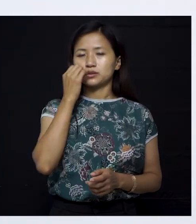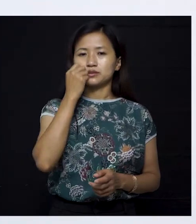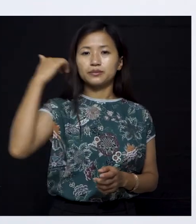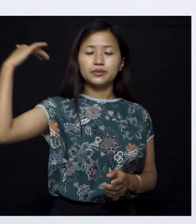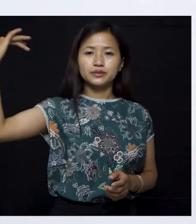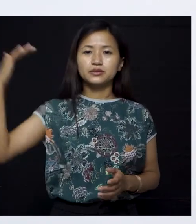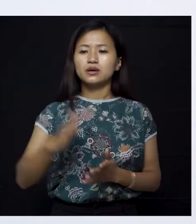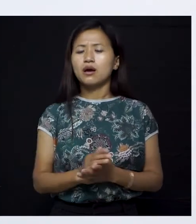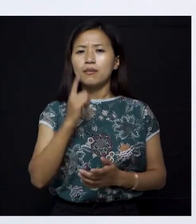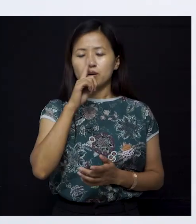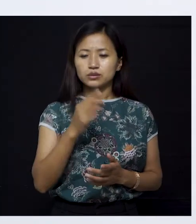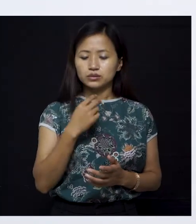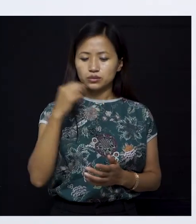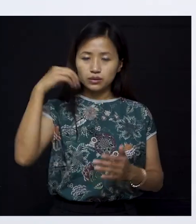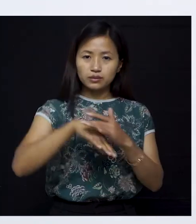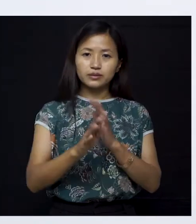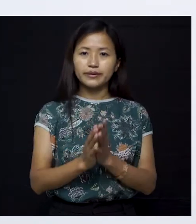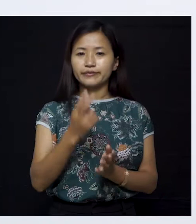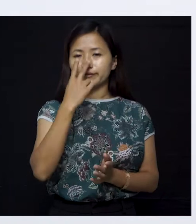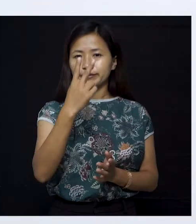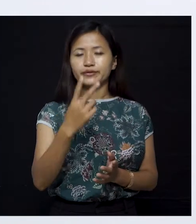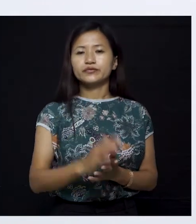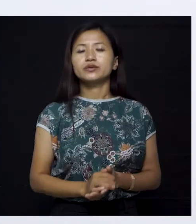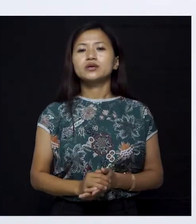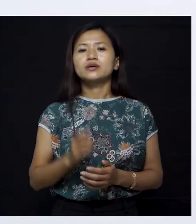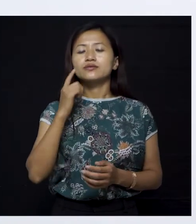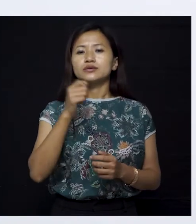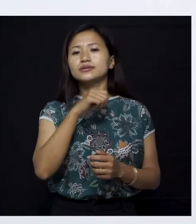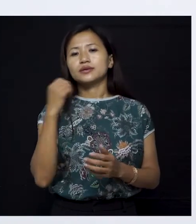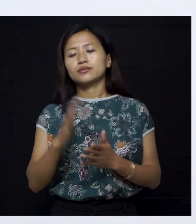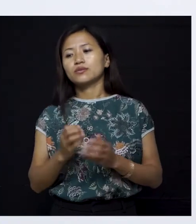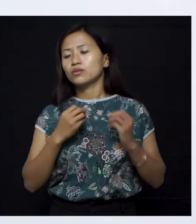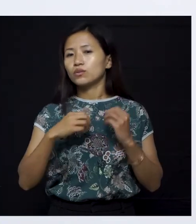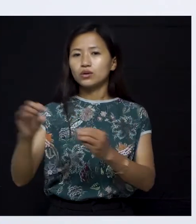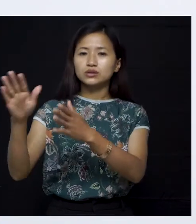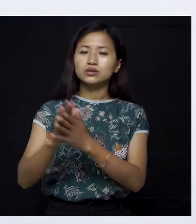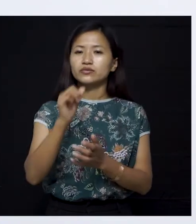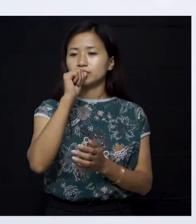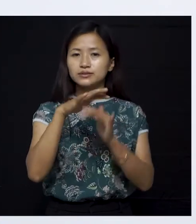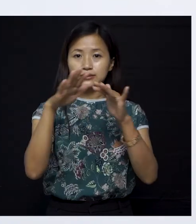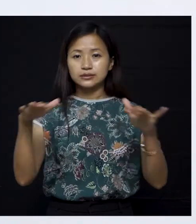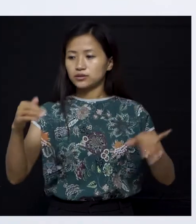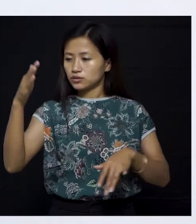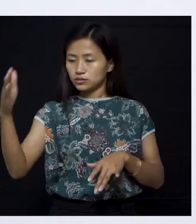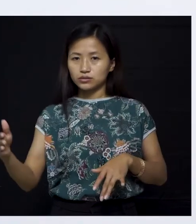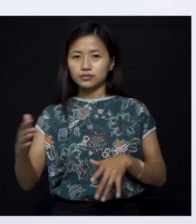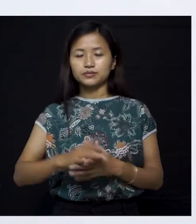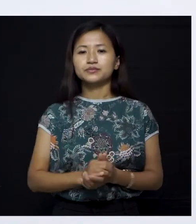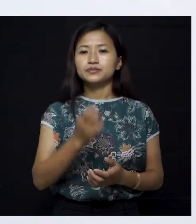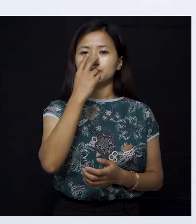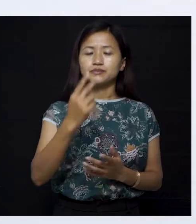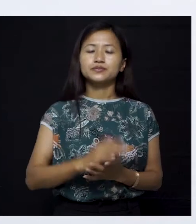mother would go down every day to see if the dead body has been washed off to the shore. These are some things that we